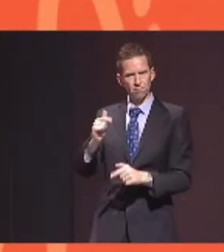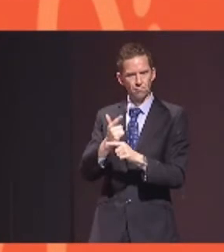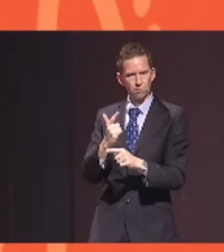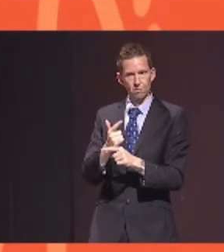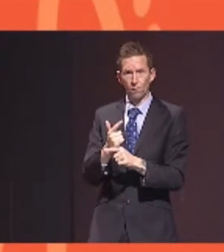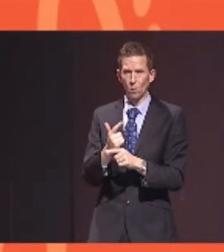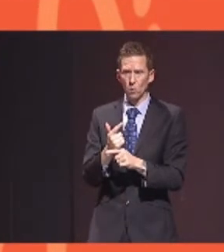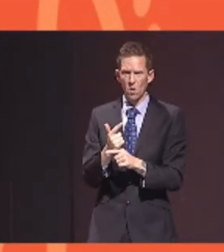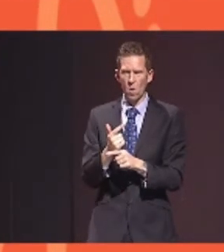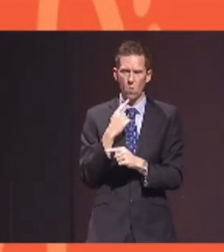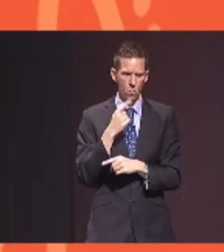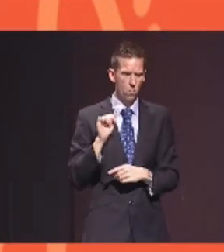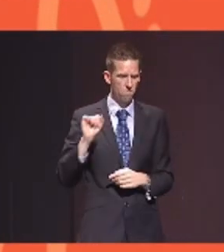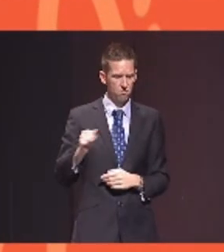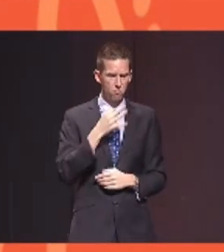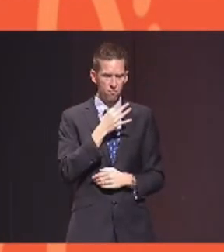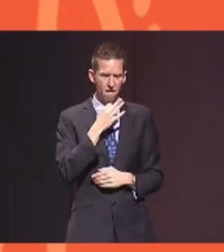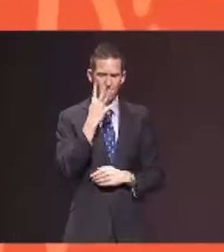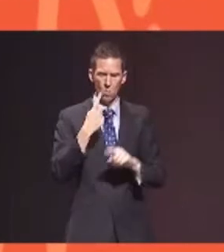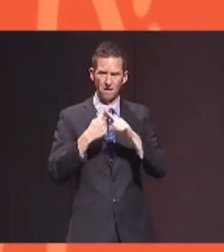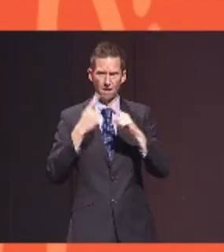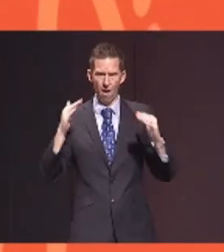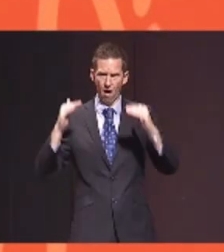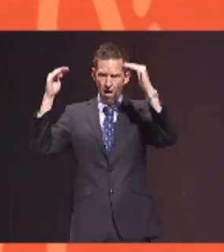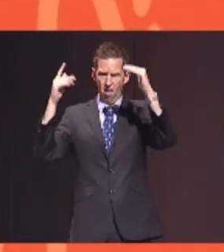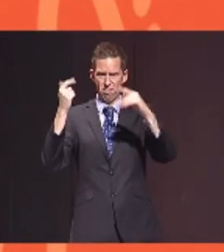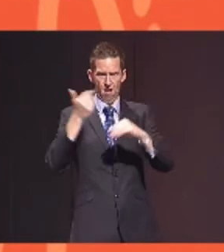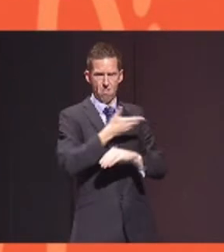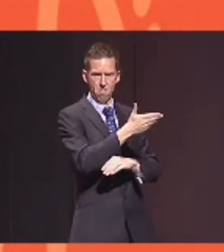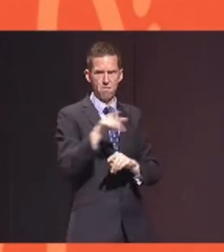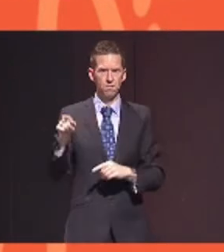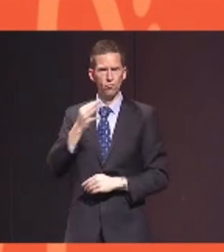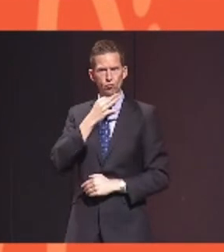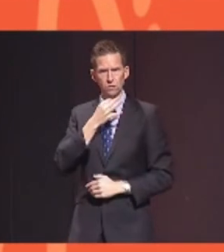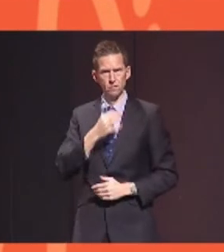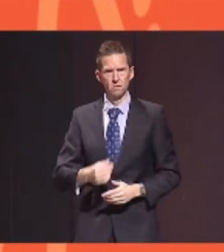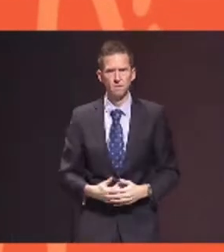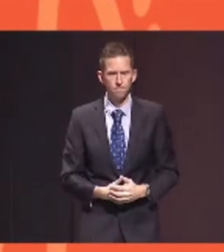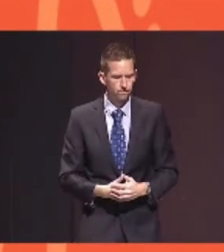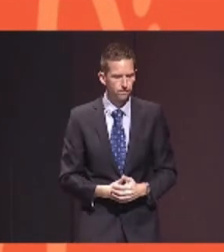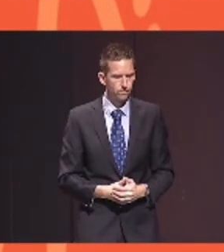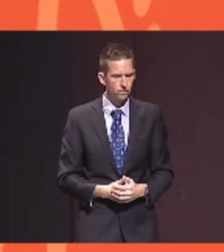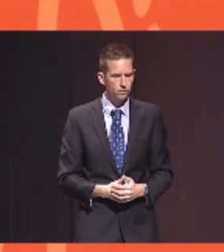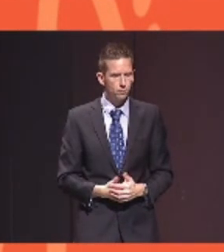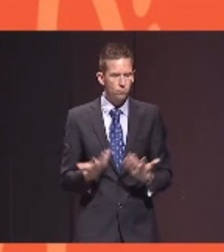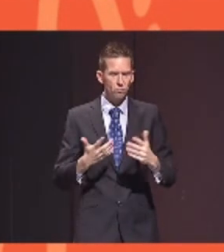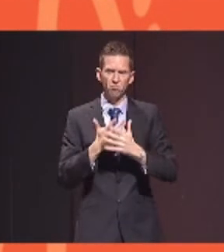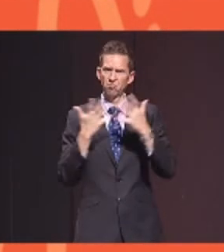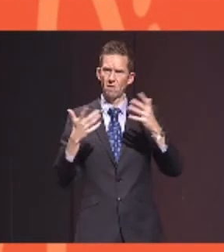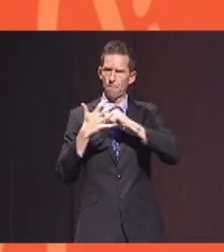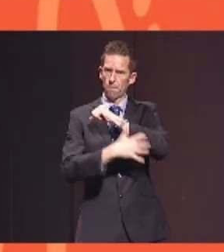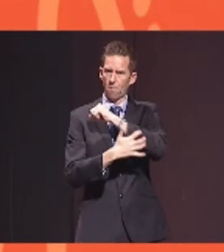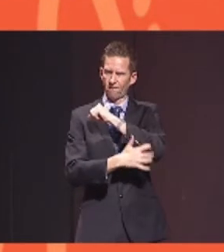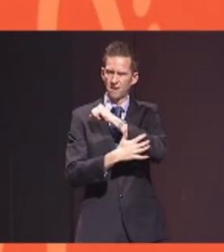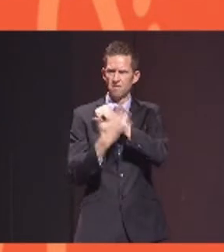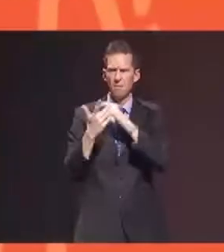vulnerability gets to 4 times higher than to the general population. Greater poverty in families where people